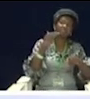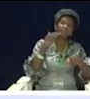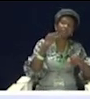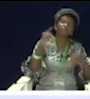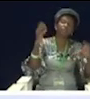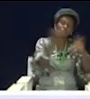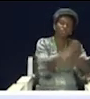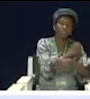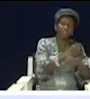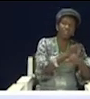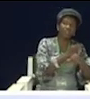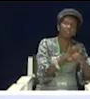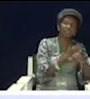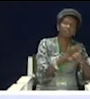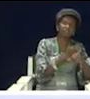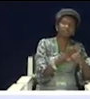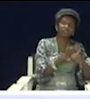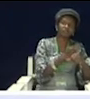win.